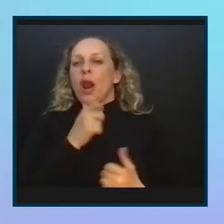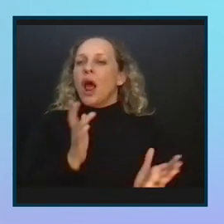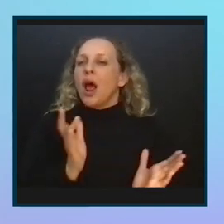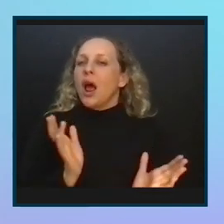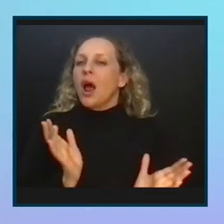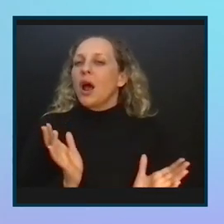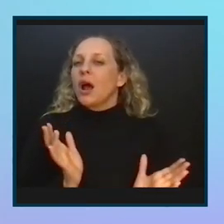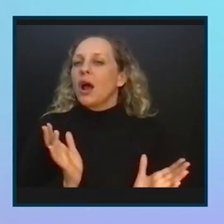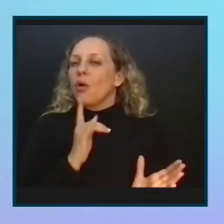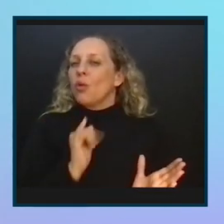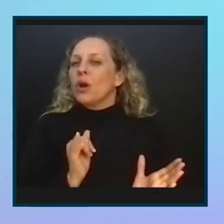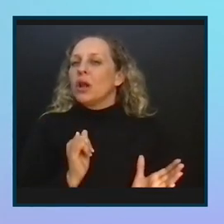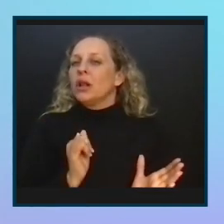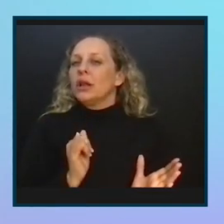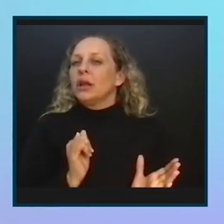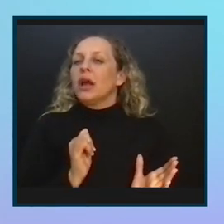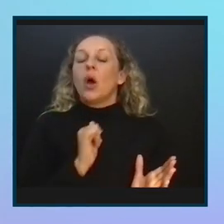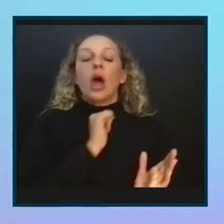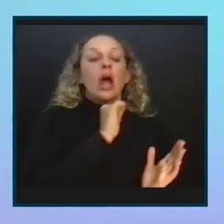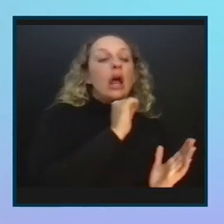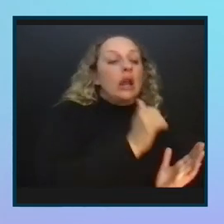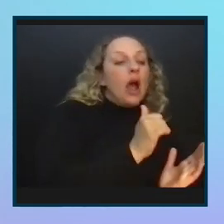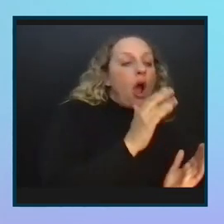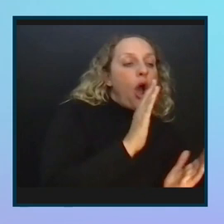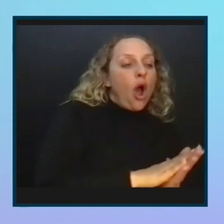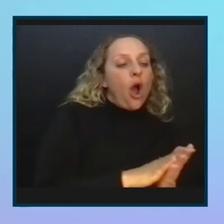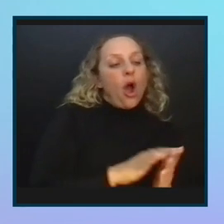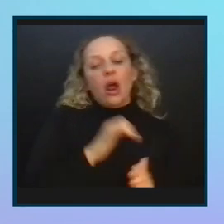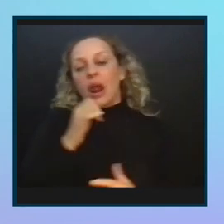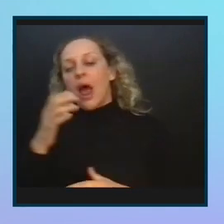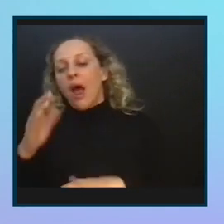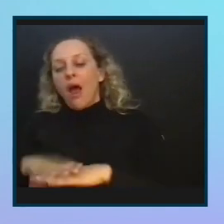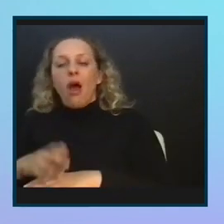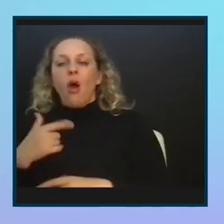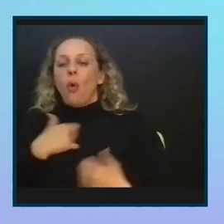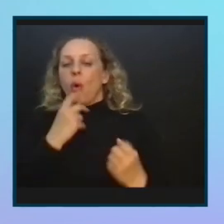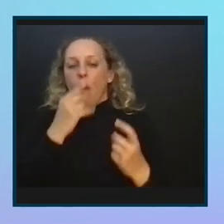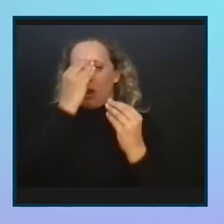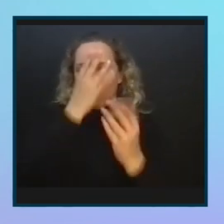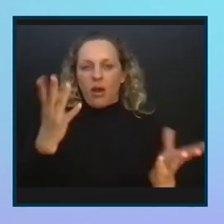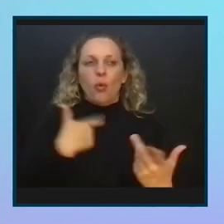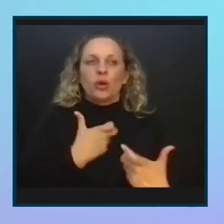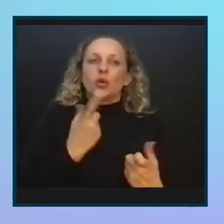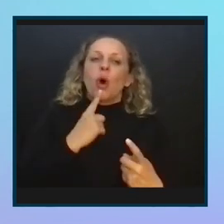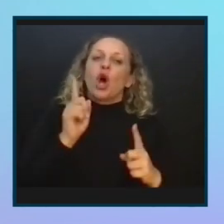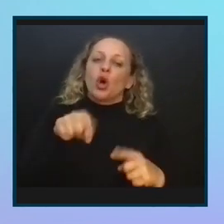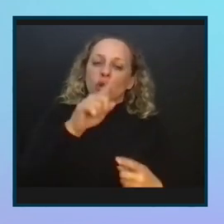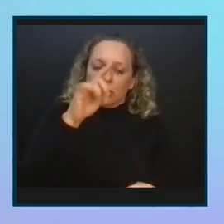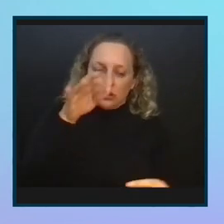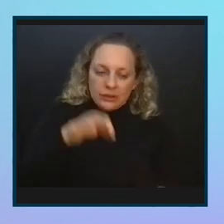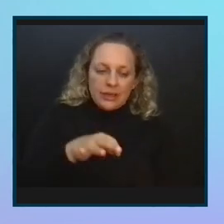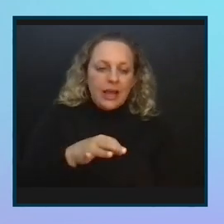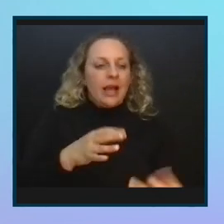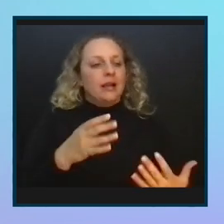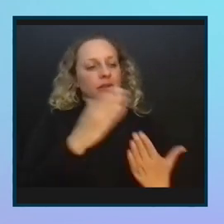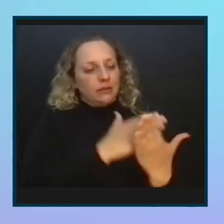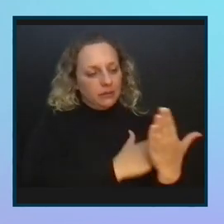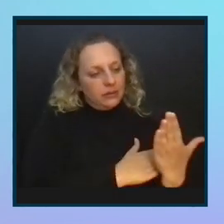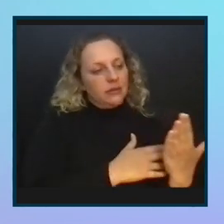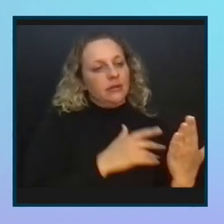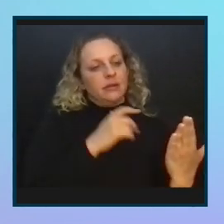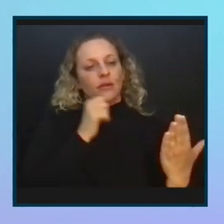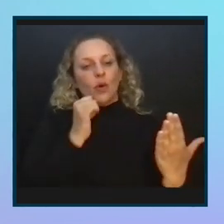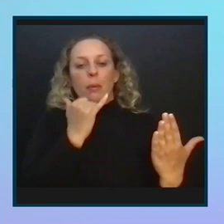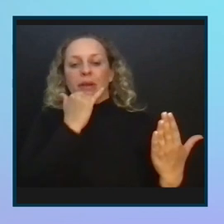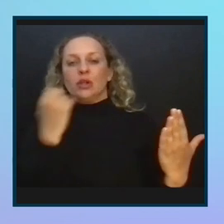of what is on and on that, what isn't on that list. We just want to try and reduce the chances of things being misused.